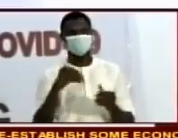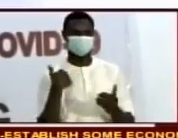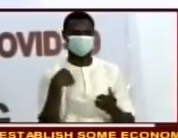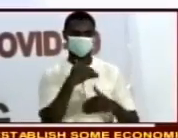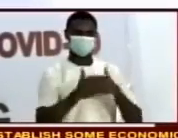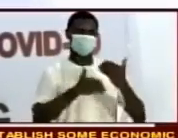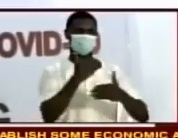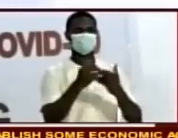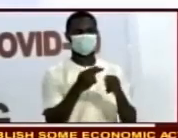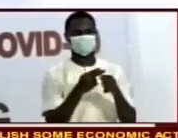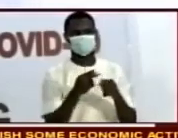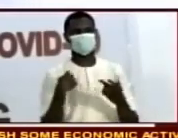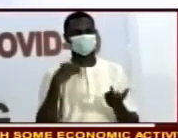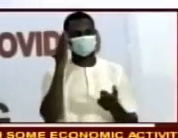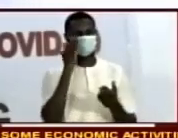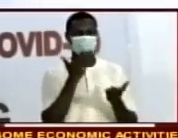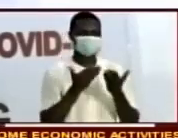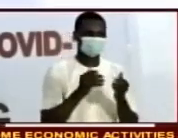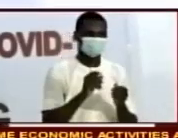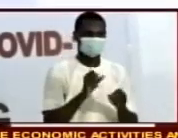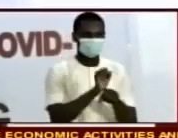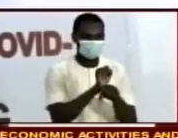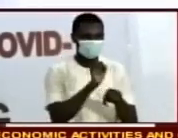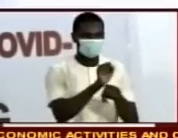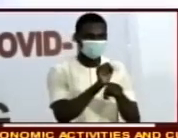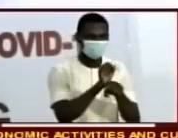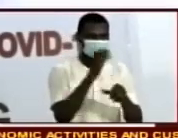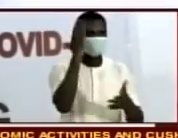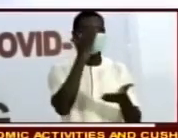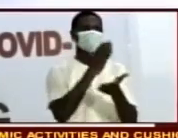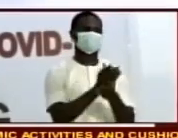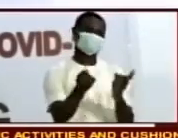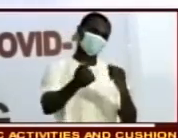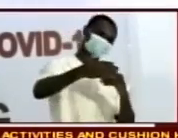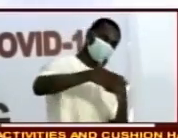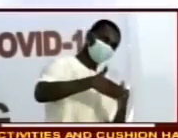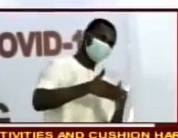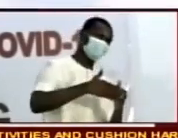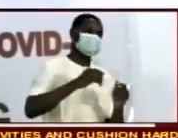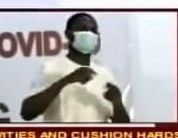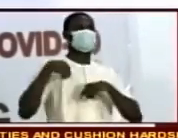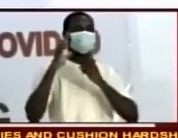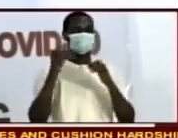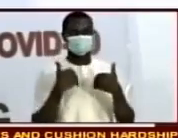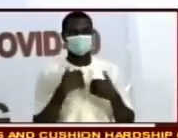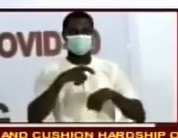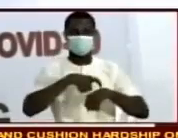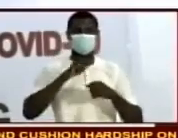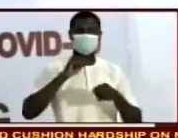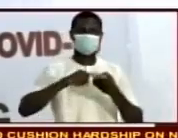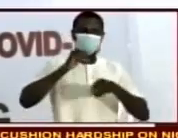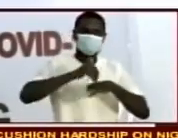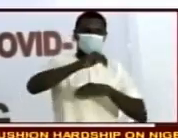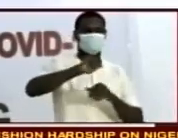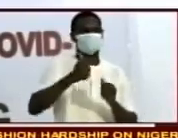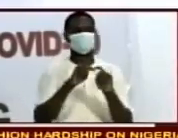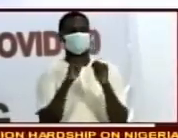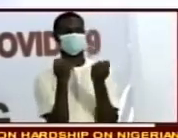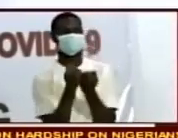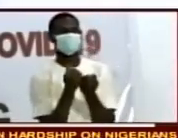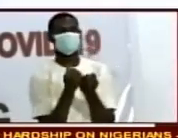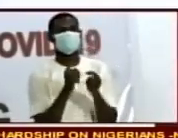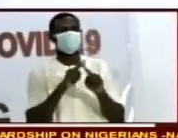5, and they have to come back in whenever we have time to send another team. So that we're inspecting labs doesn't mean that they will all